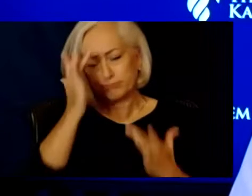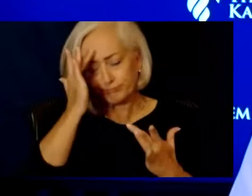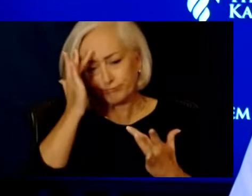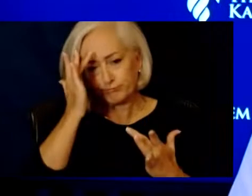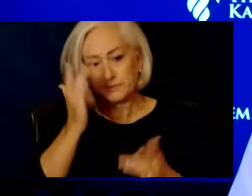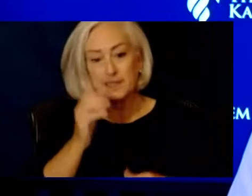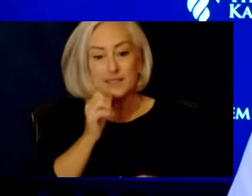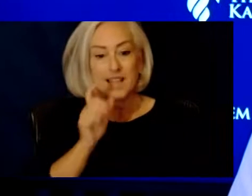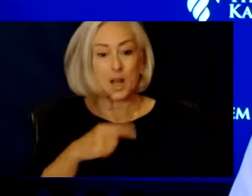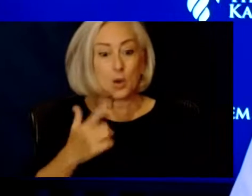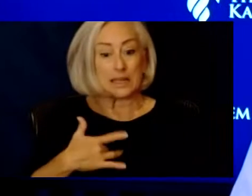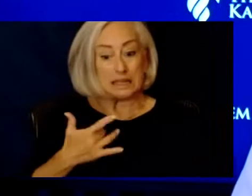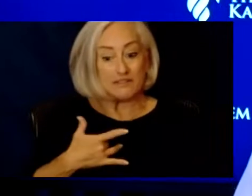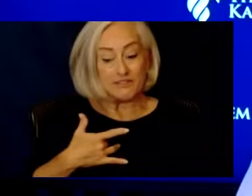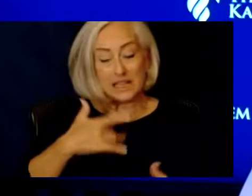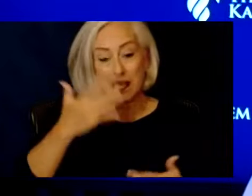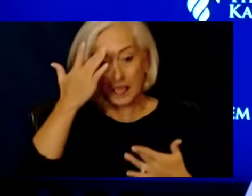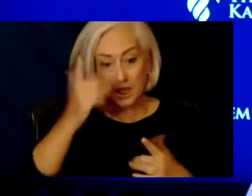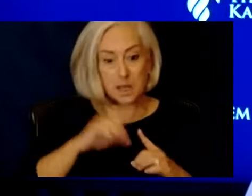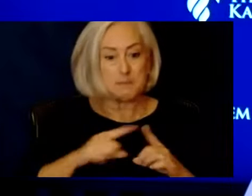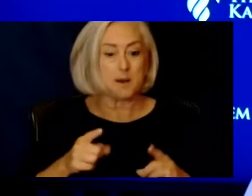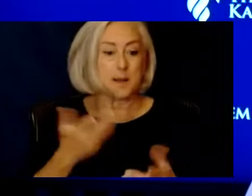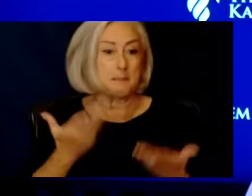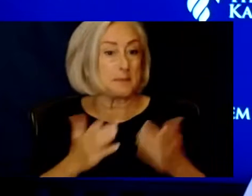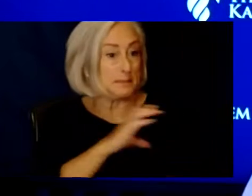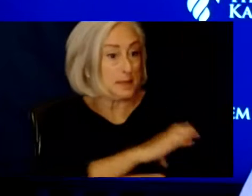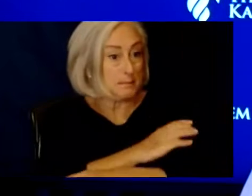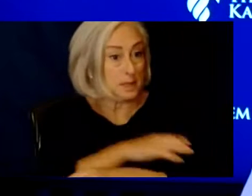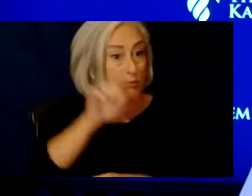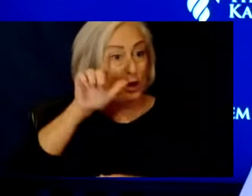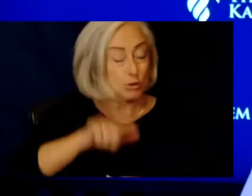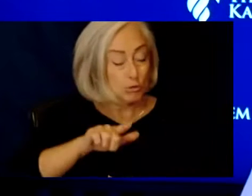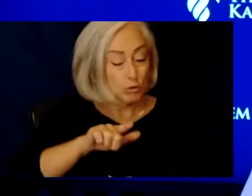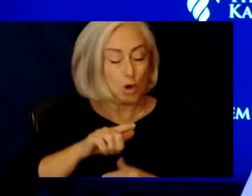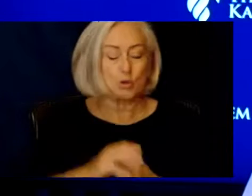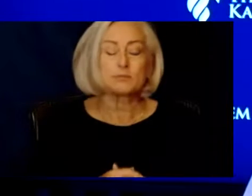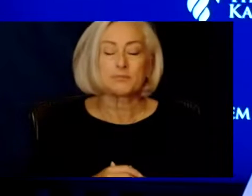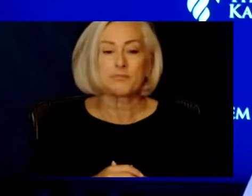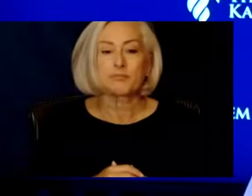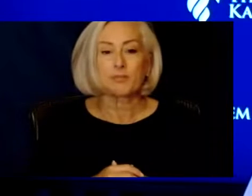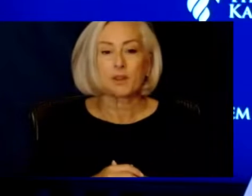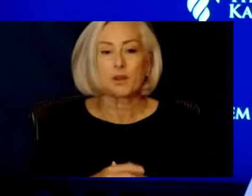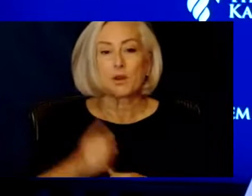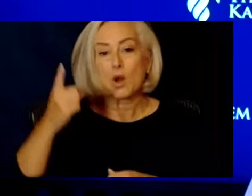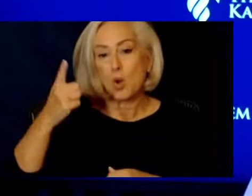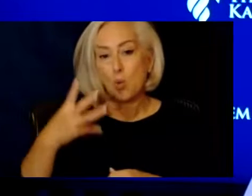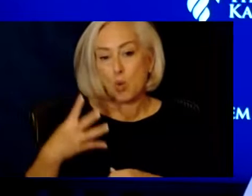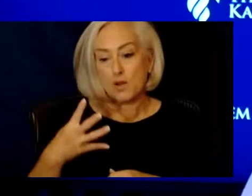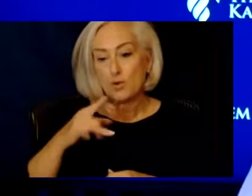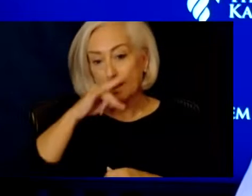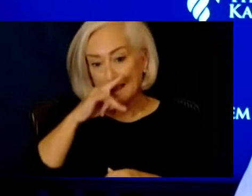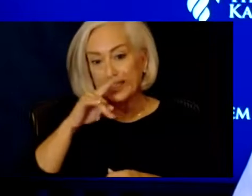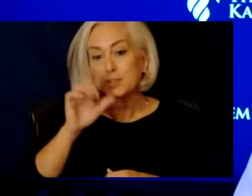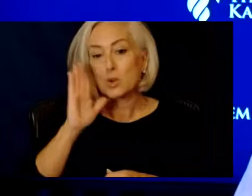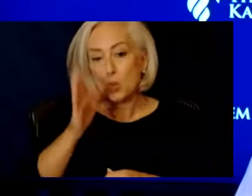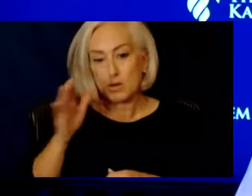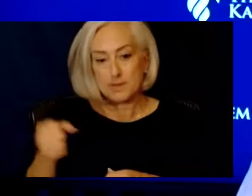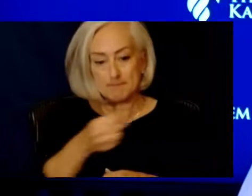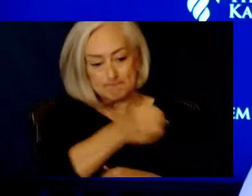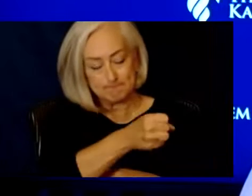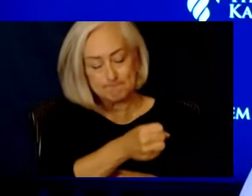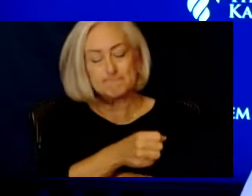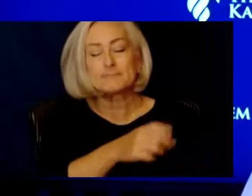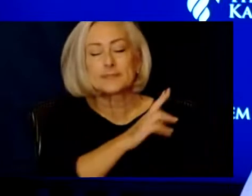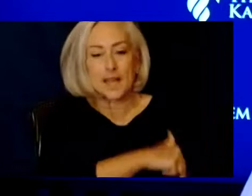but like their blood pressures can be low. And about a fourth of these kids are going to require possibly a hospitalization to the ICU if they